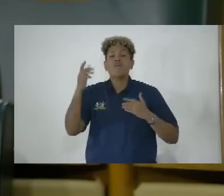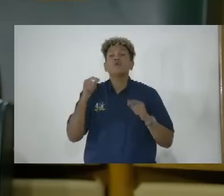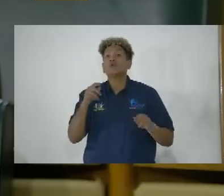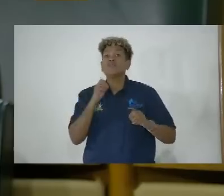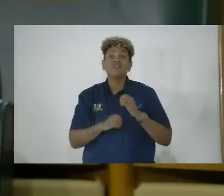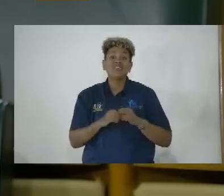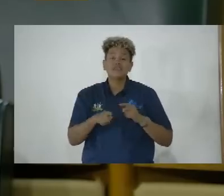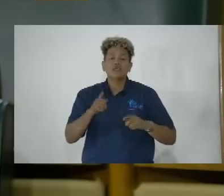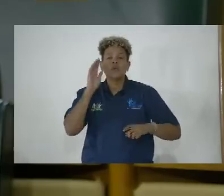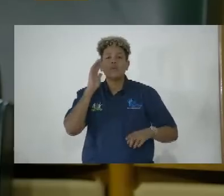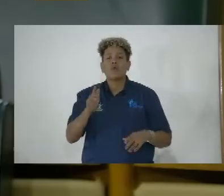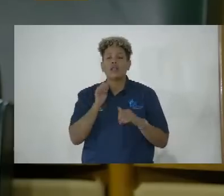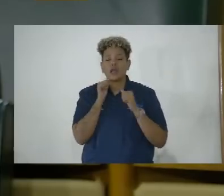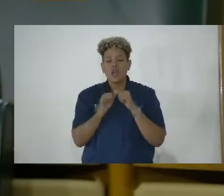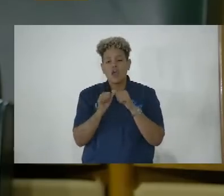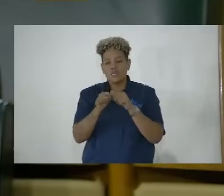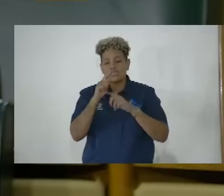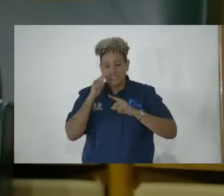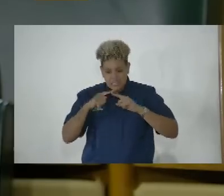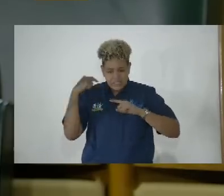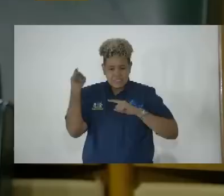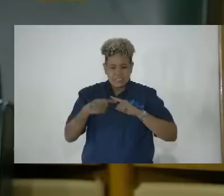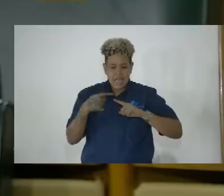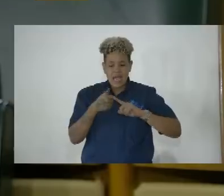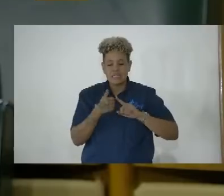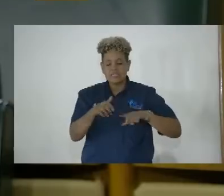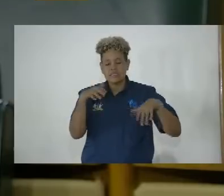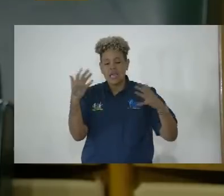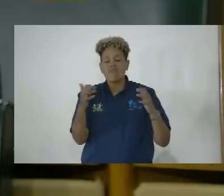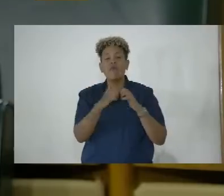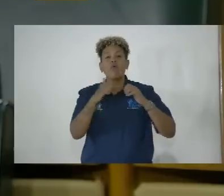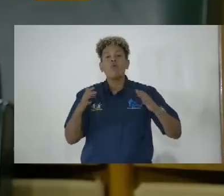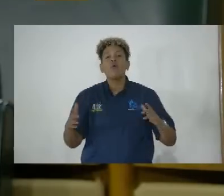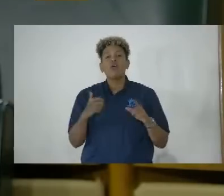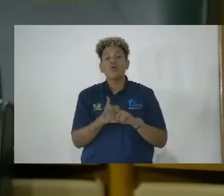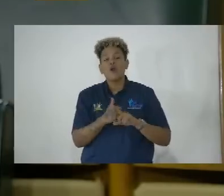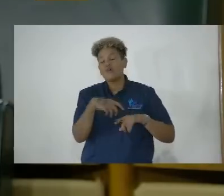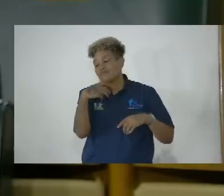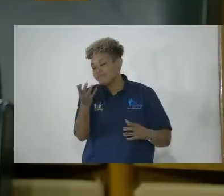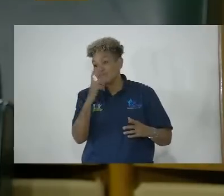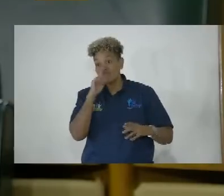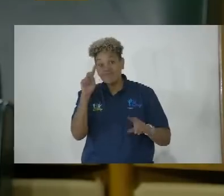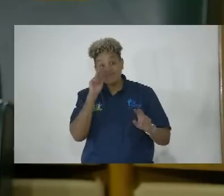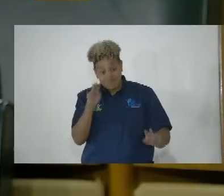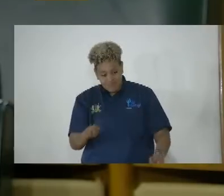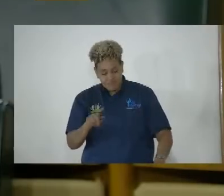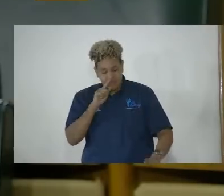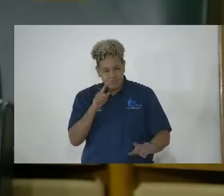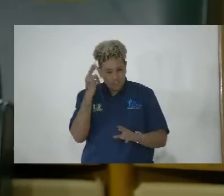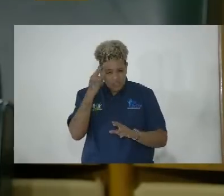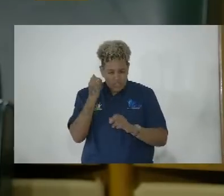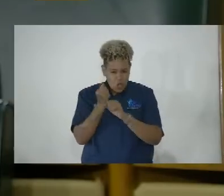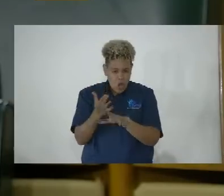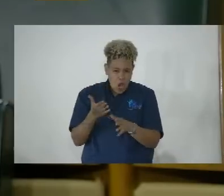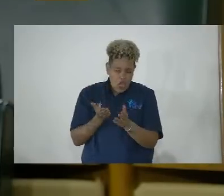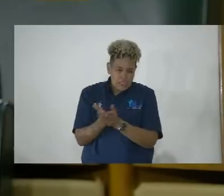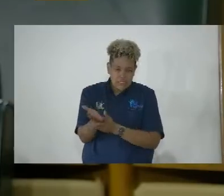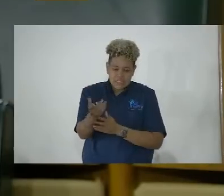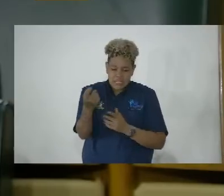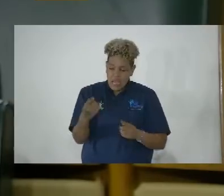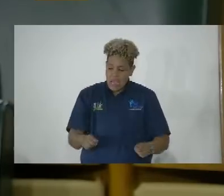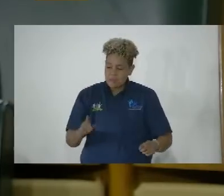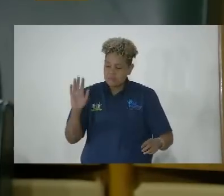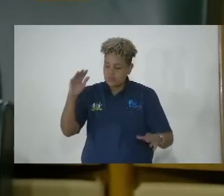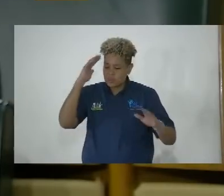then we will be continuing the cycle without addressing its root causes. So, Mr.